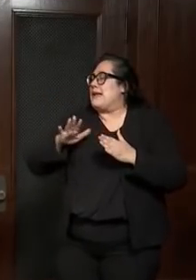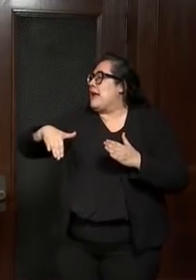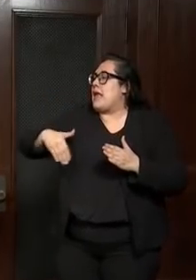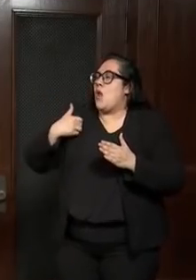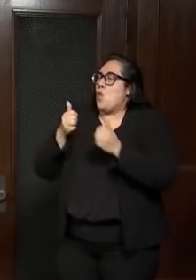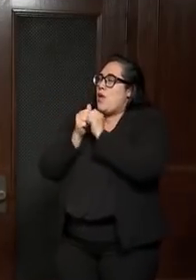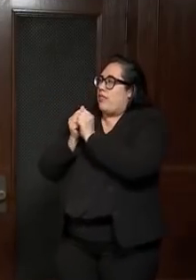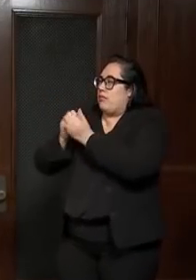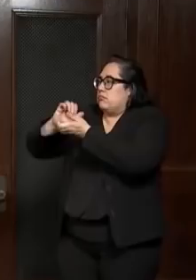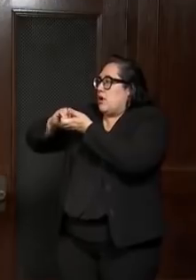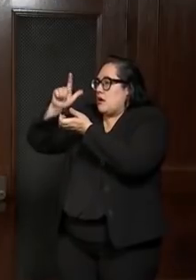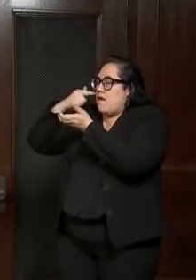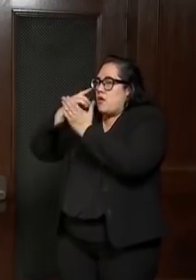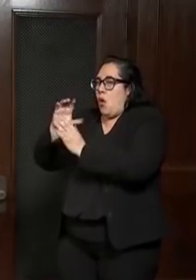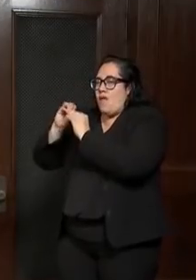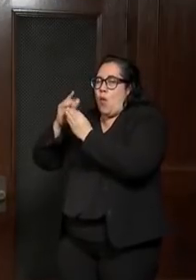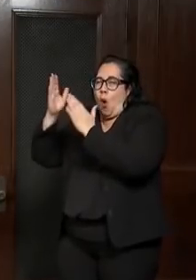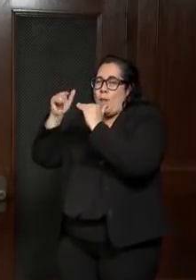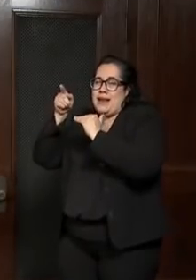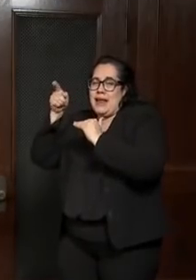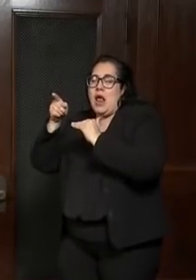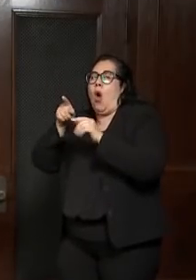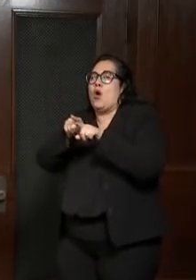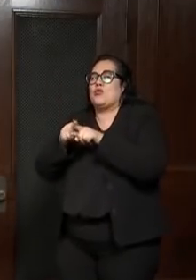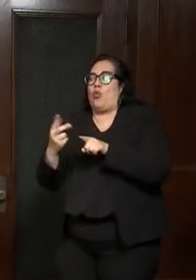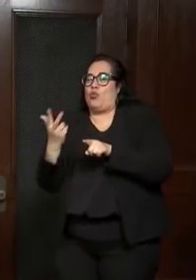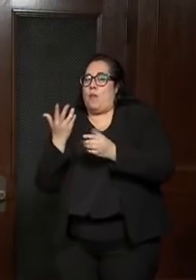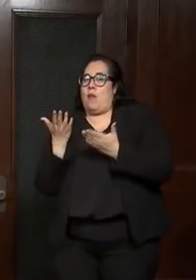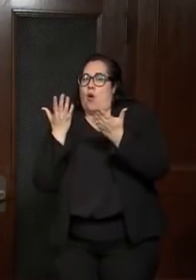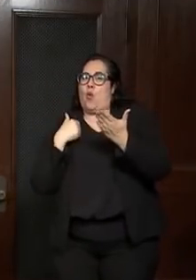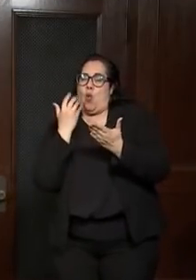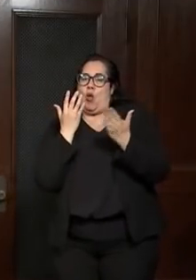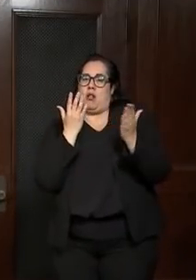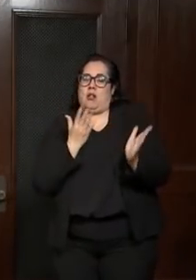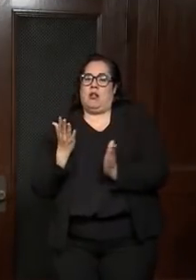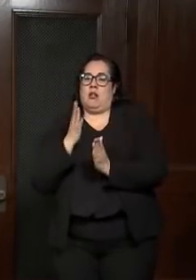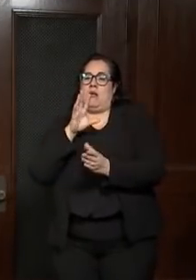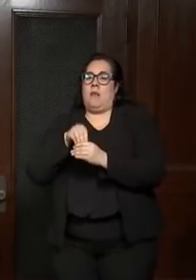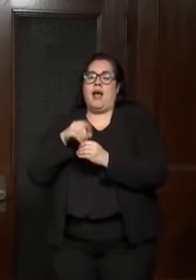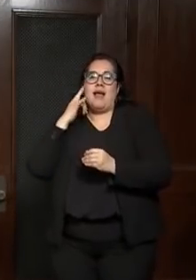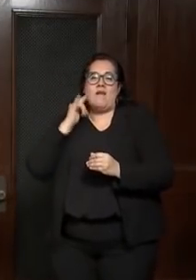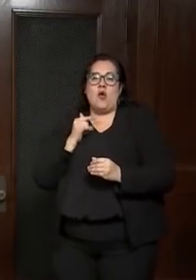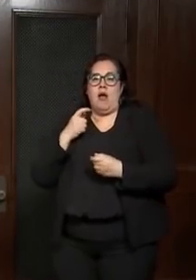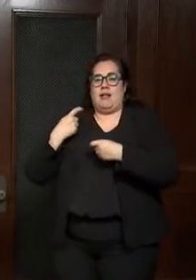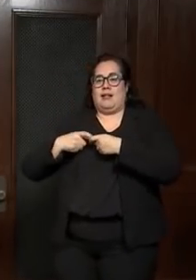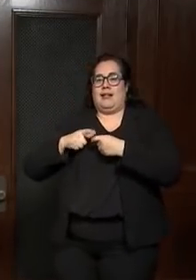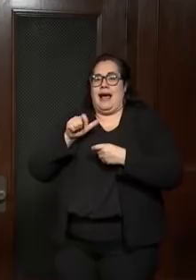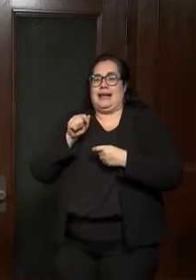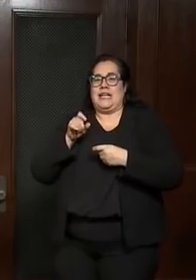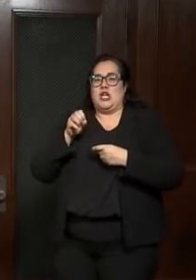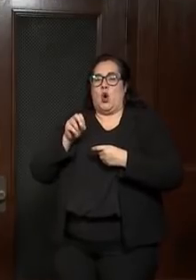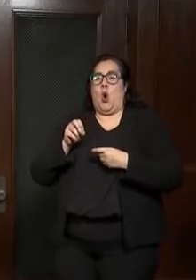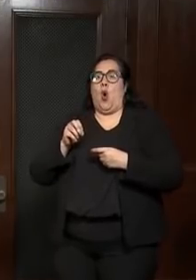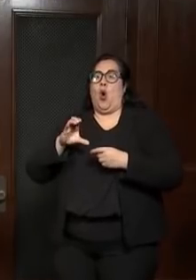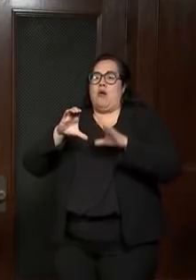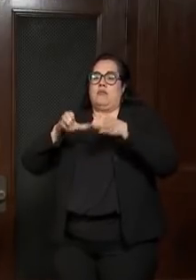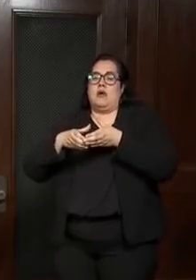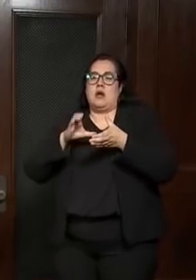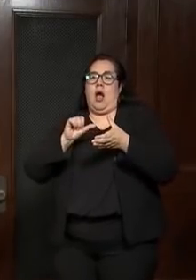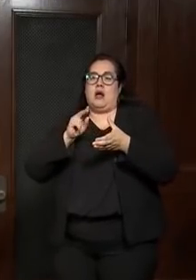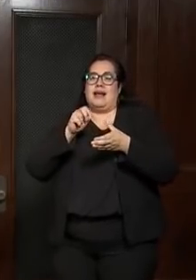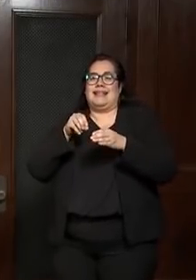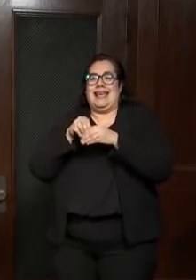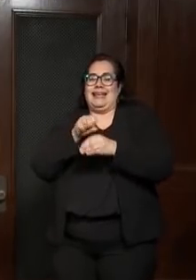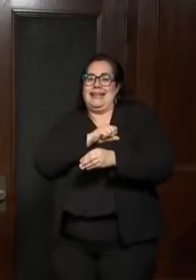office. We're hoping he and there's also 3 proposals that were put together by the California Latino Caucus in the state legislature. That